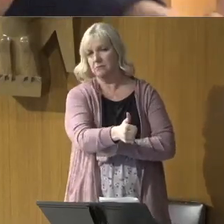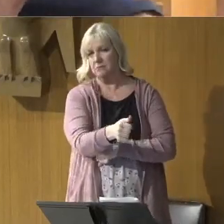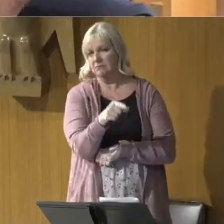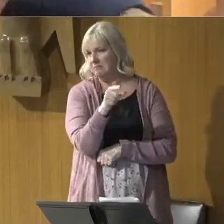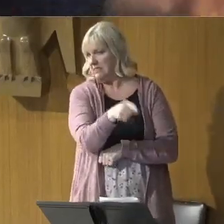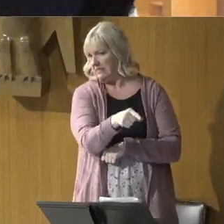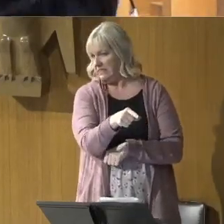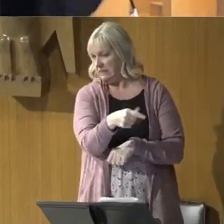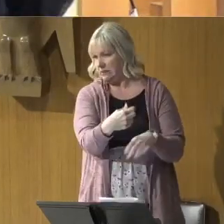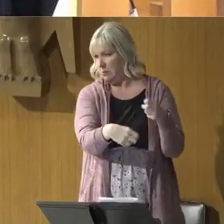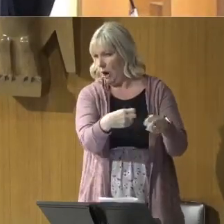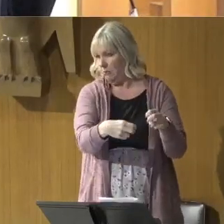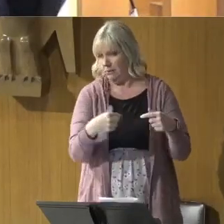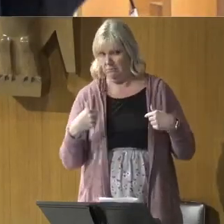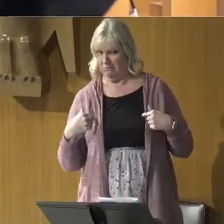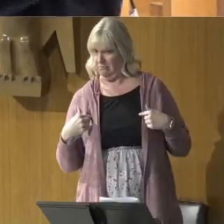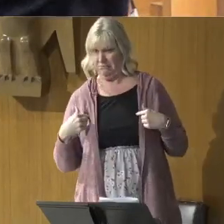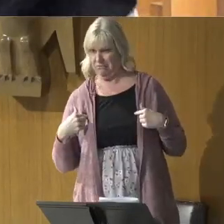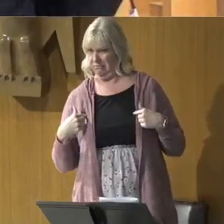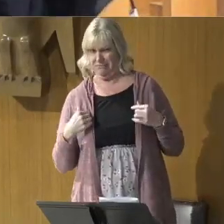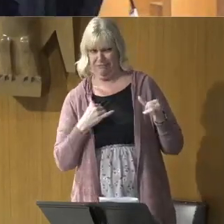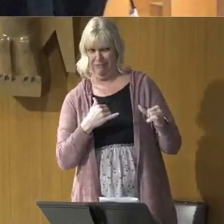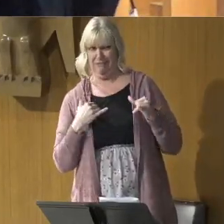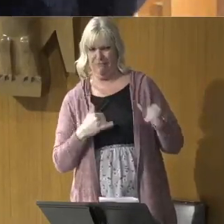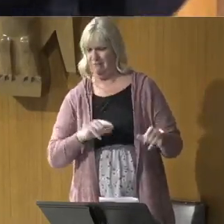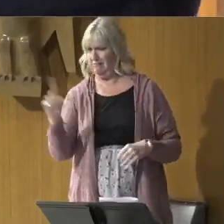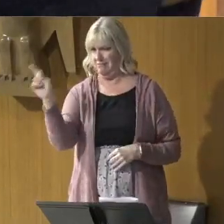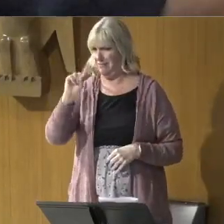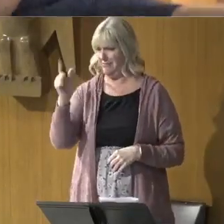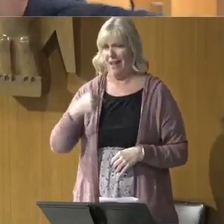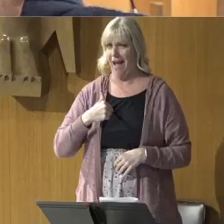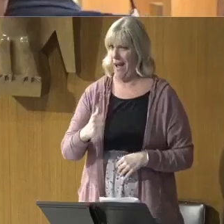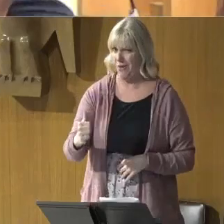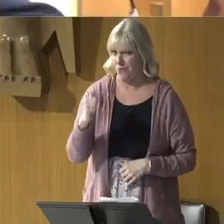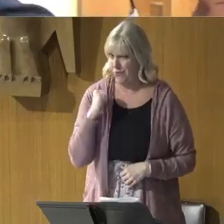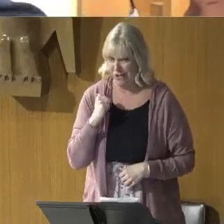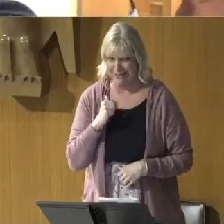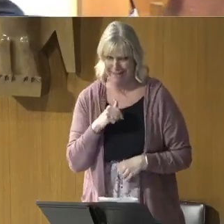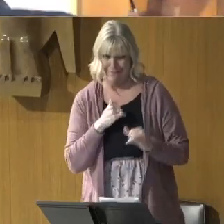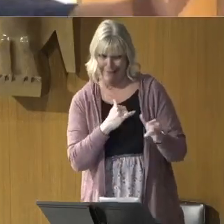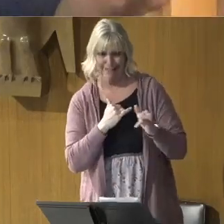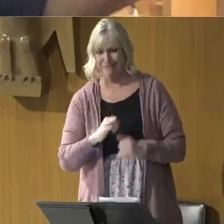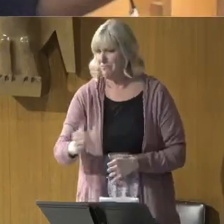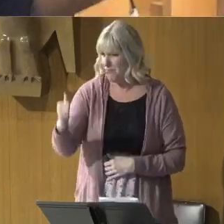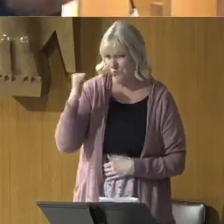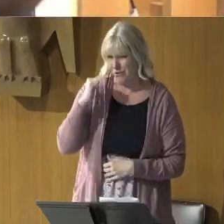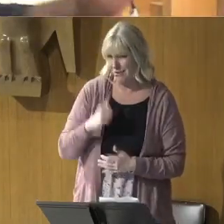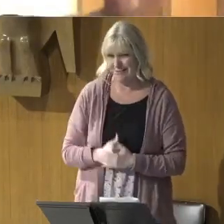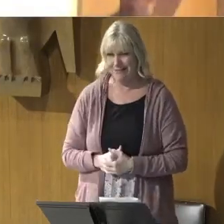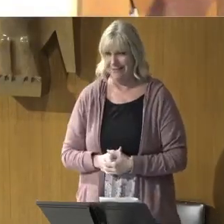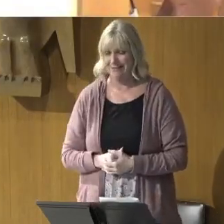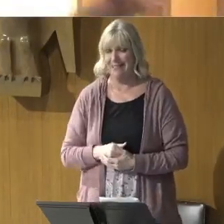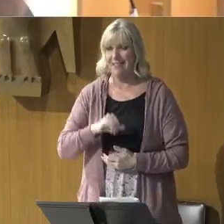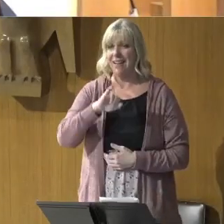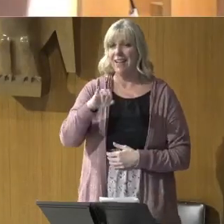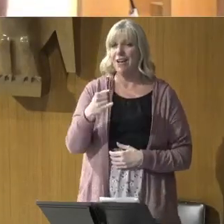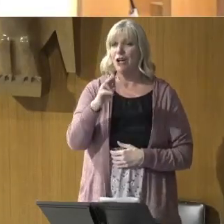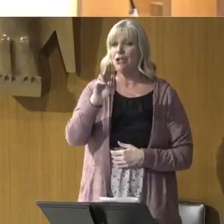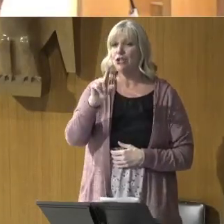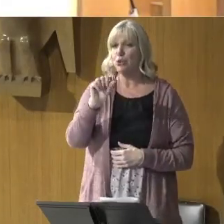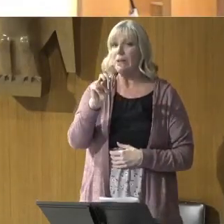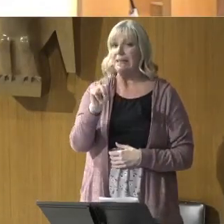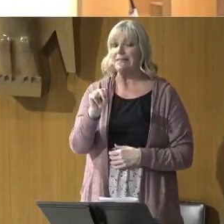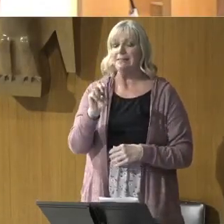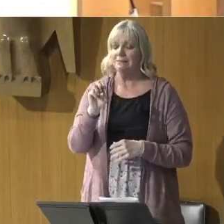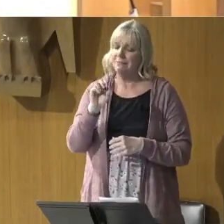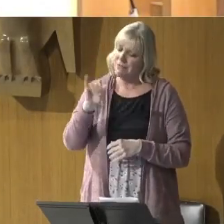him and feel like there's no way that we would have ever done anything like that. Judas has become one of the most iconic